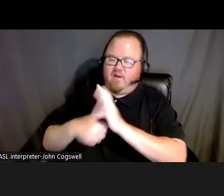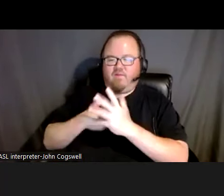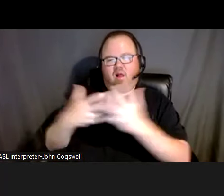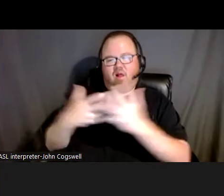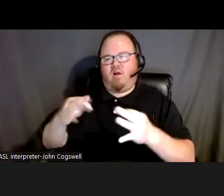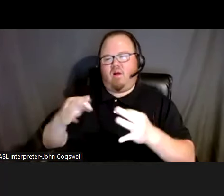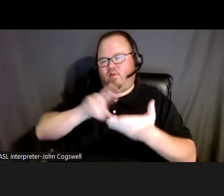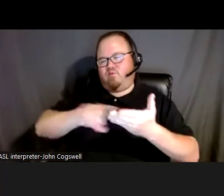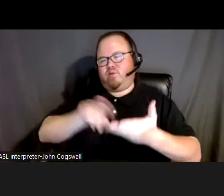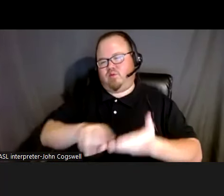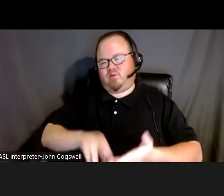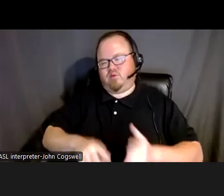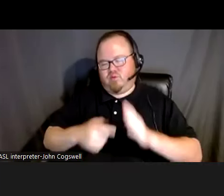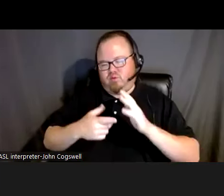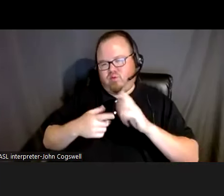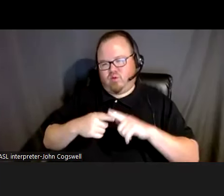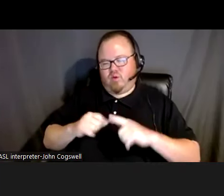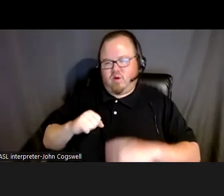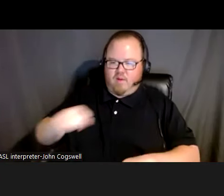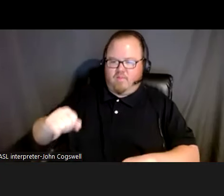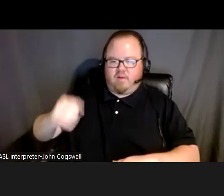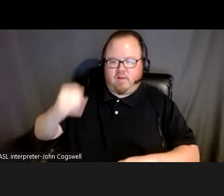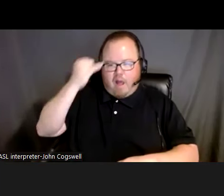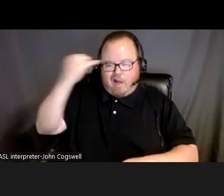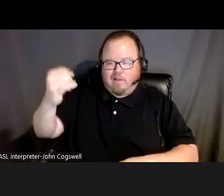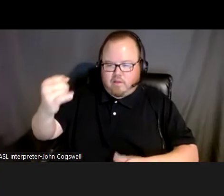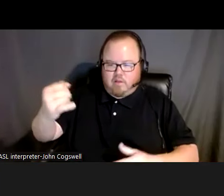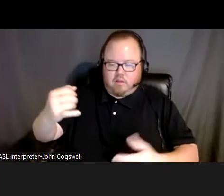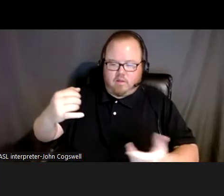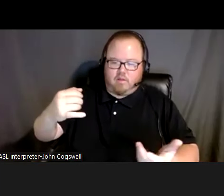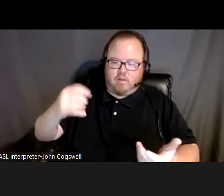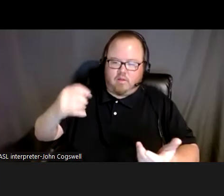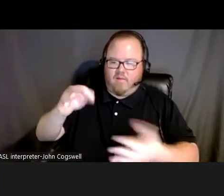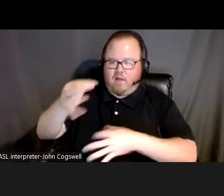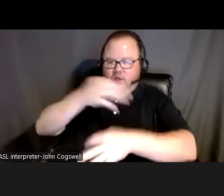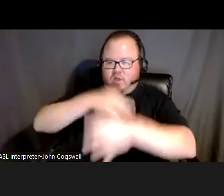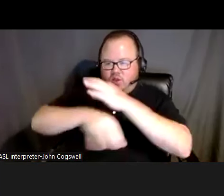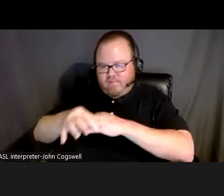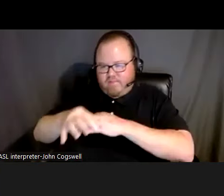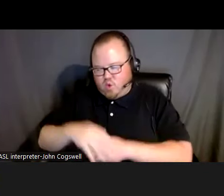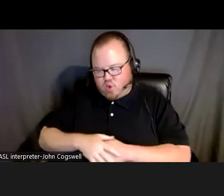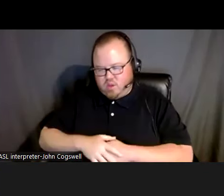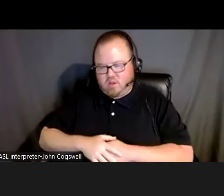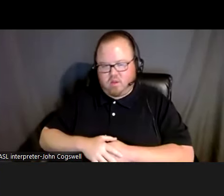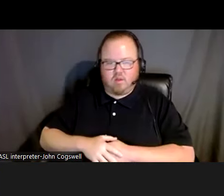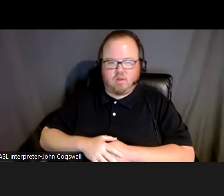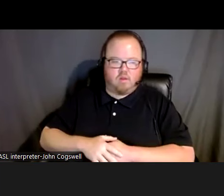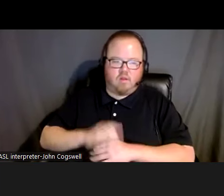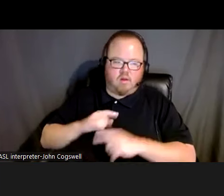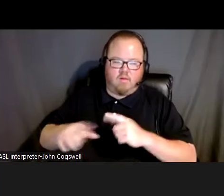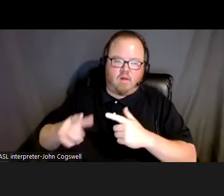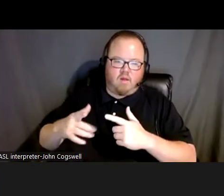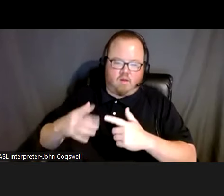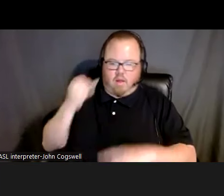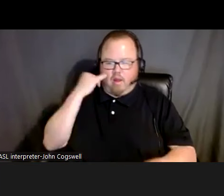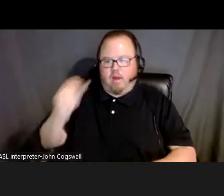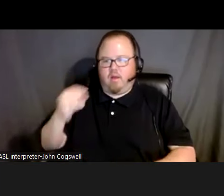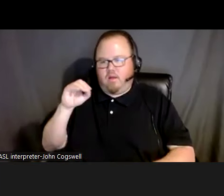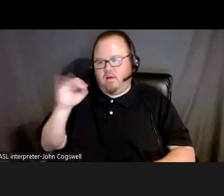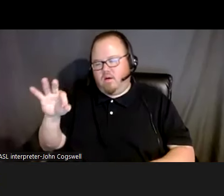research to show this, to push back against this idea of substitution, but also to push back against this idea, oh, well, this is